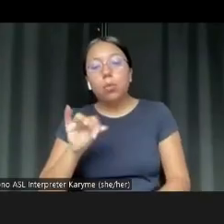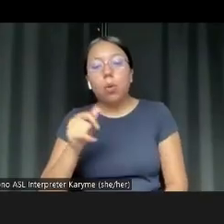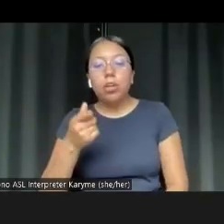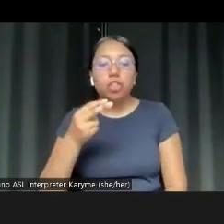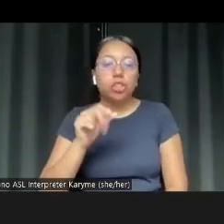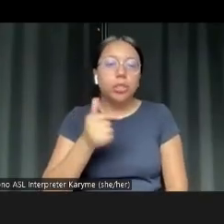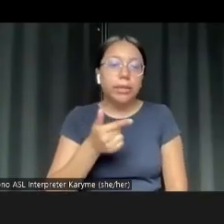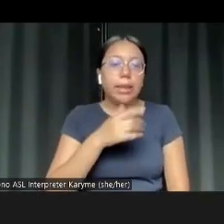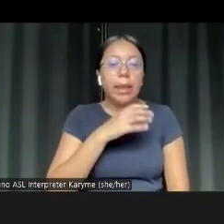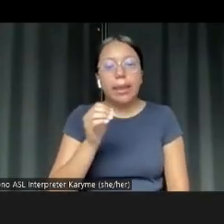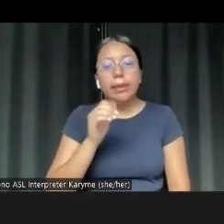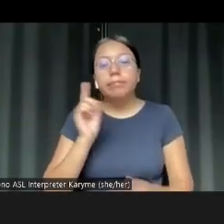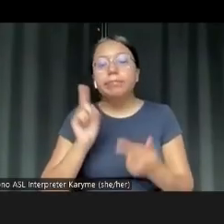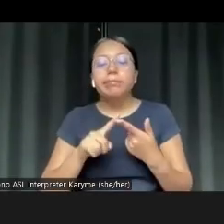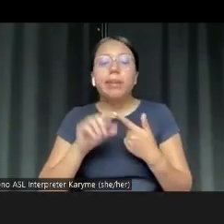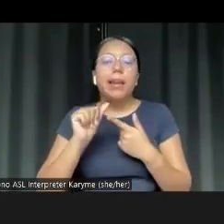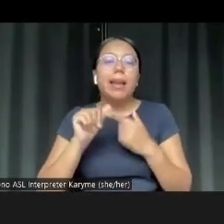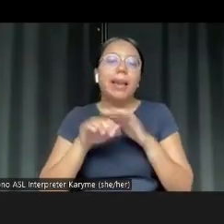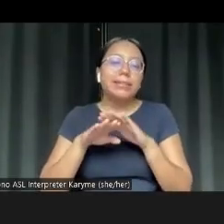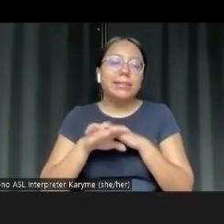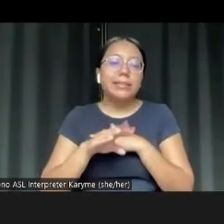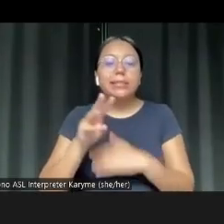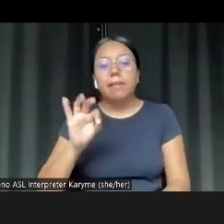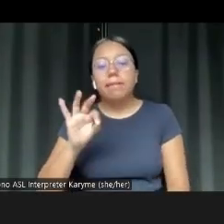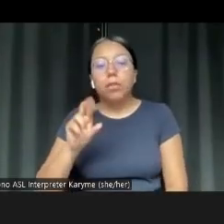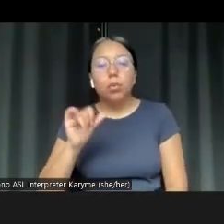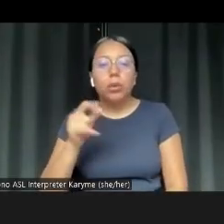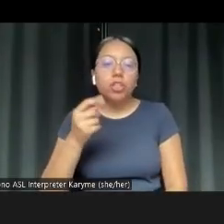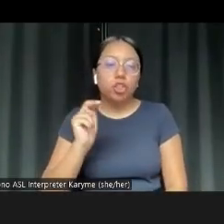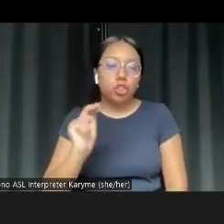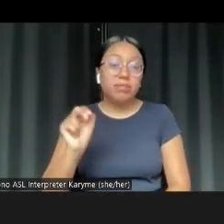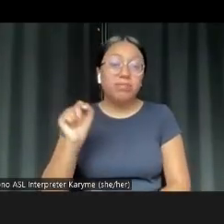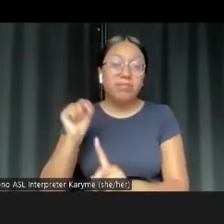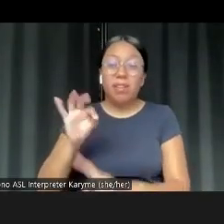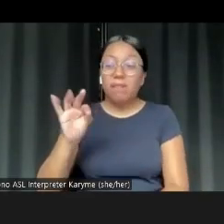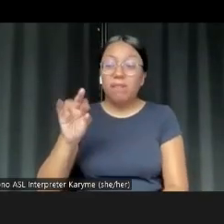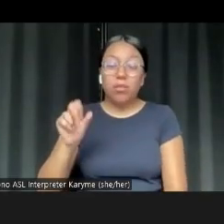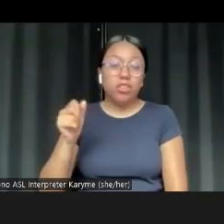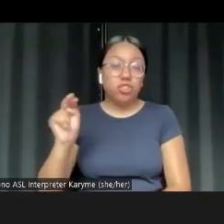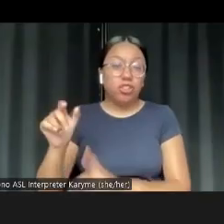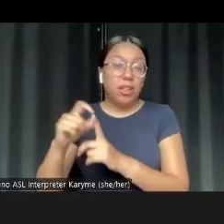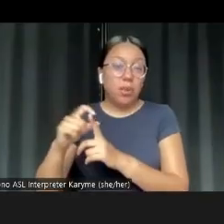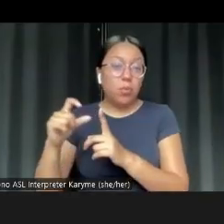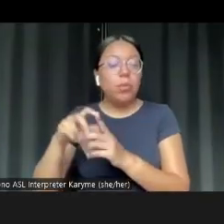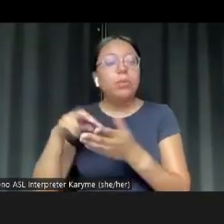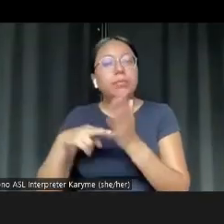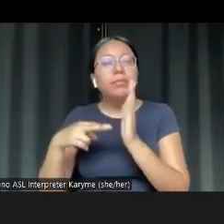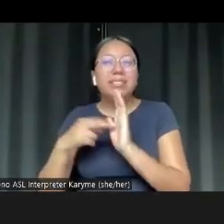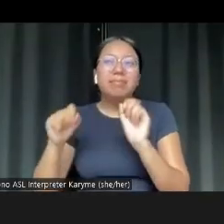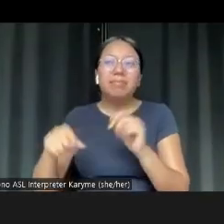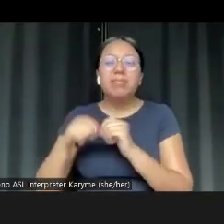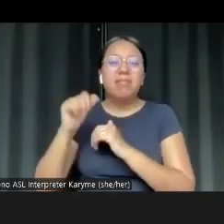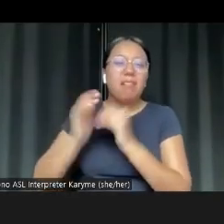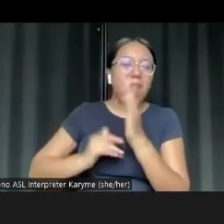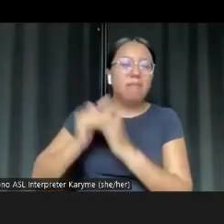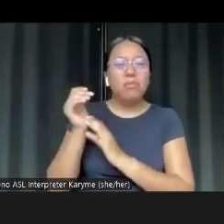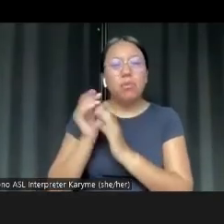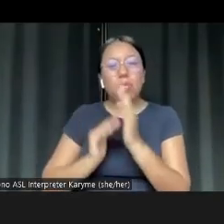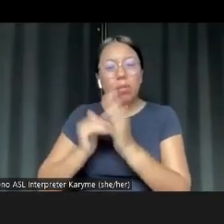friction. Access friction points to the messy and sometimes uncomfortable moments that arise